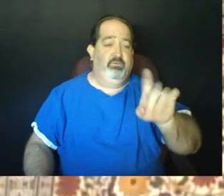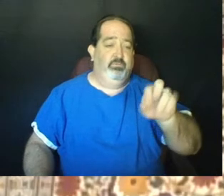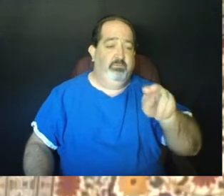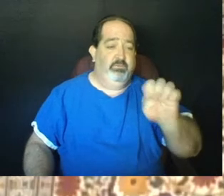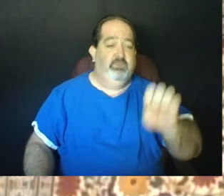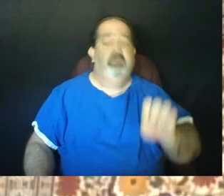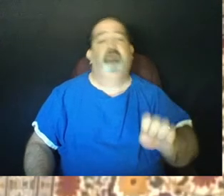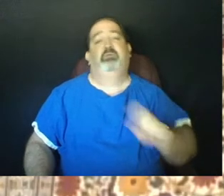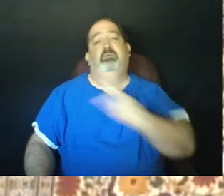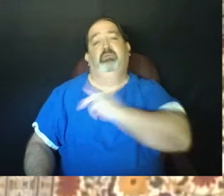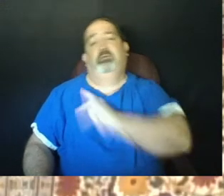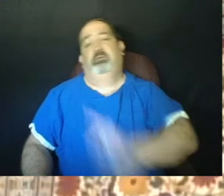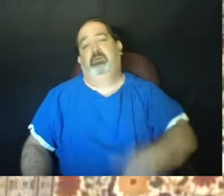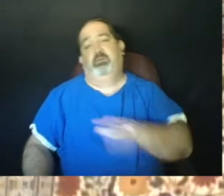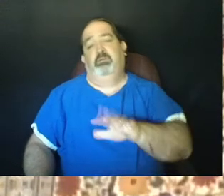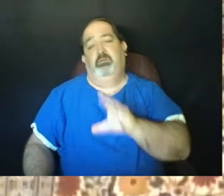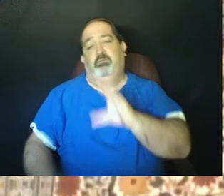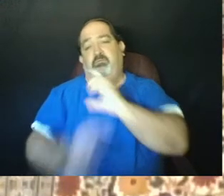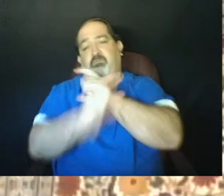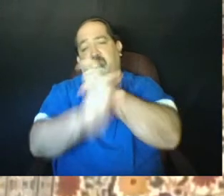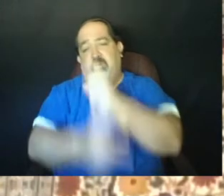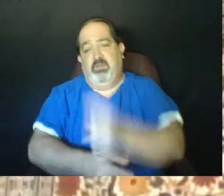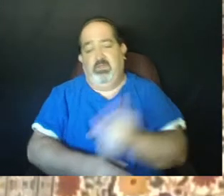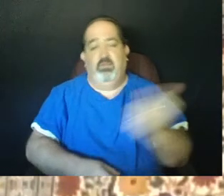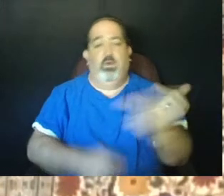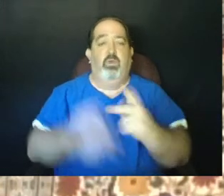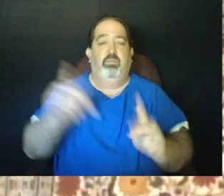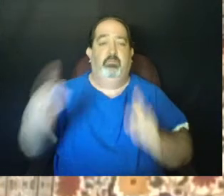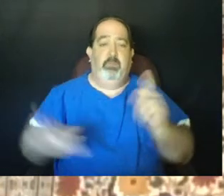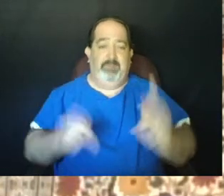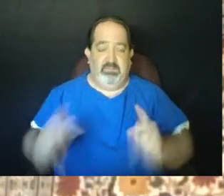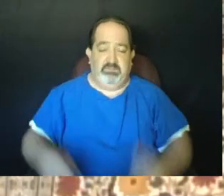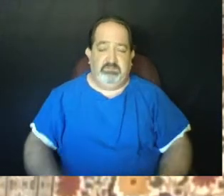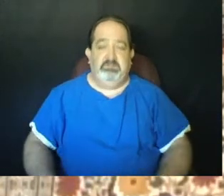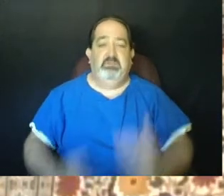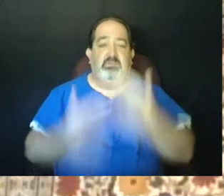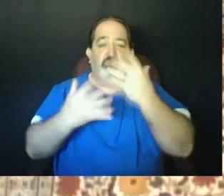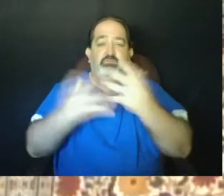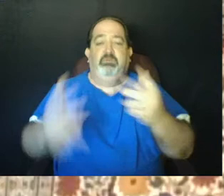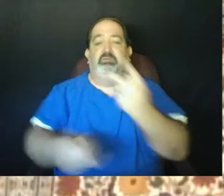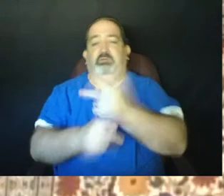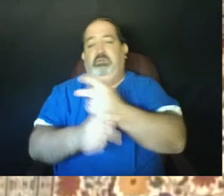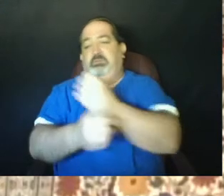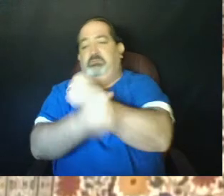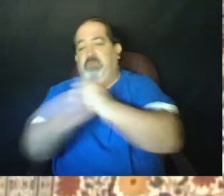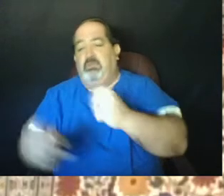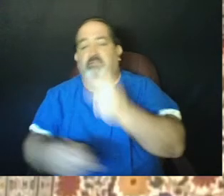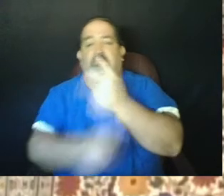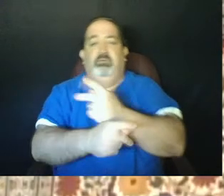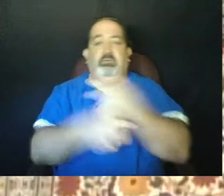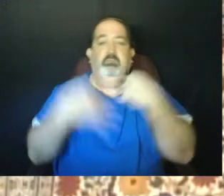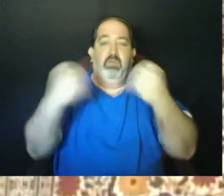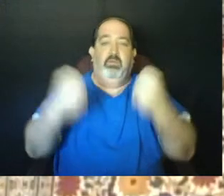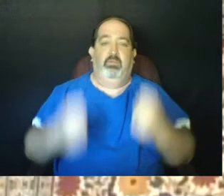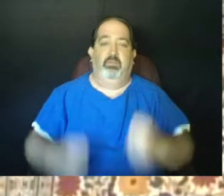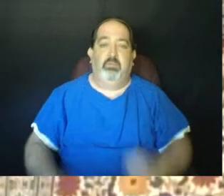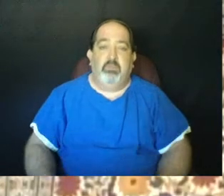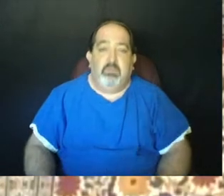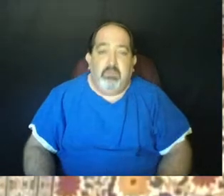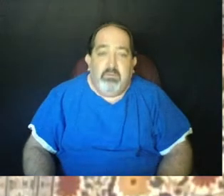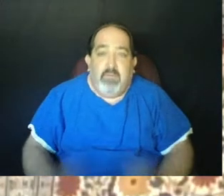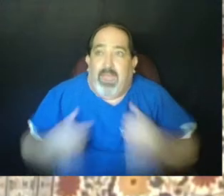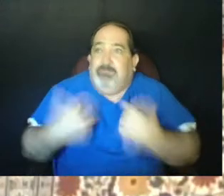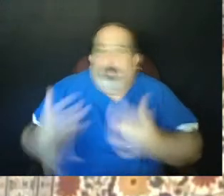of Caid, to all the populace. Thank you very much. Stay safe and stay healthy out there. I'm so